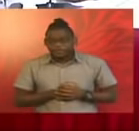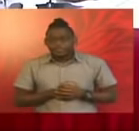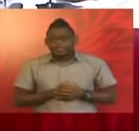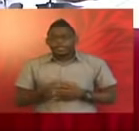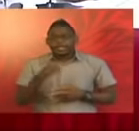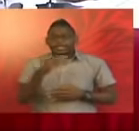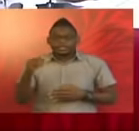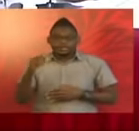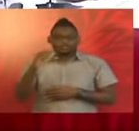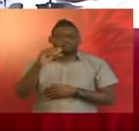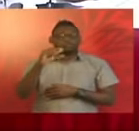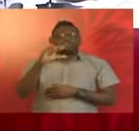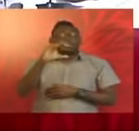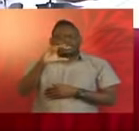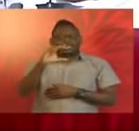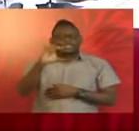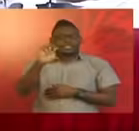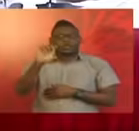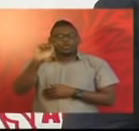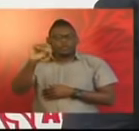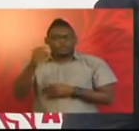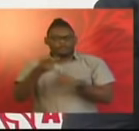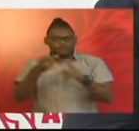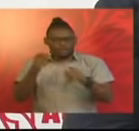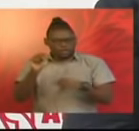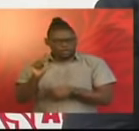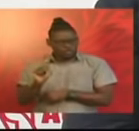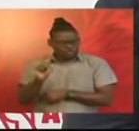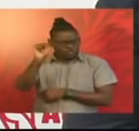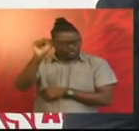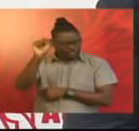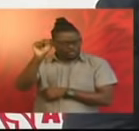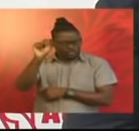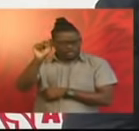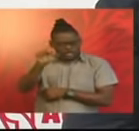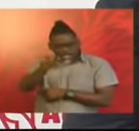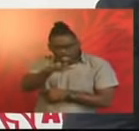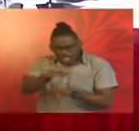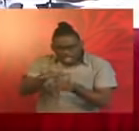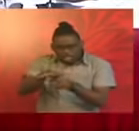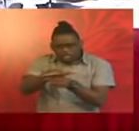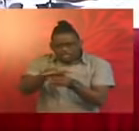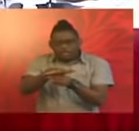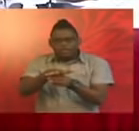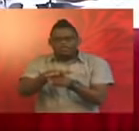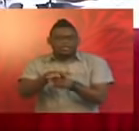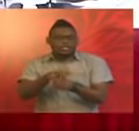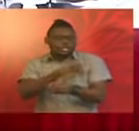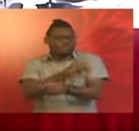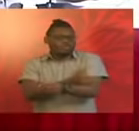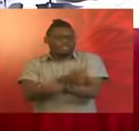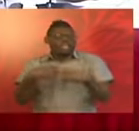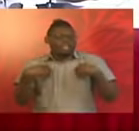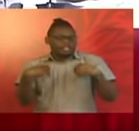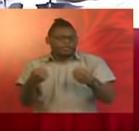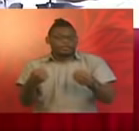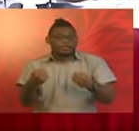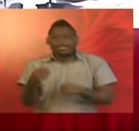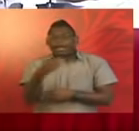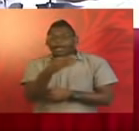North Central Regional Health Authority, and Dr. Mariana Allen, Pediatric Consultant and